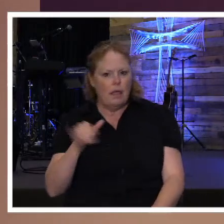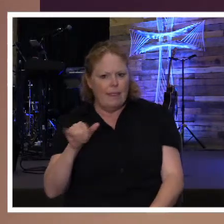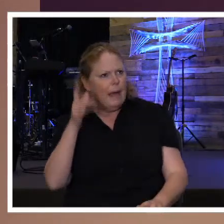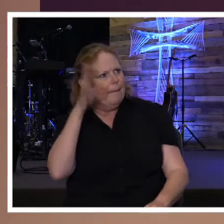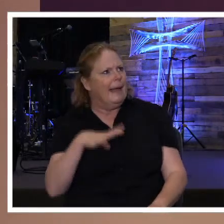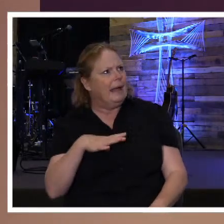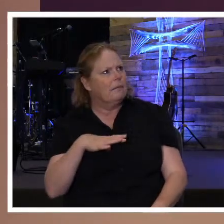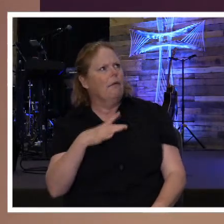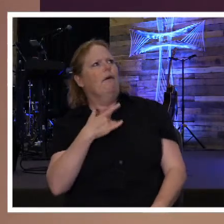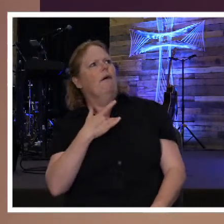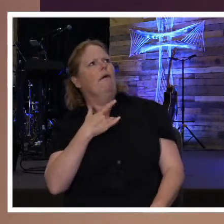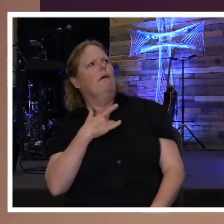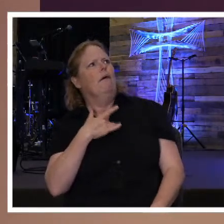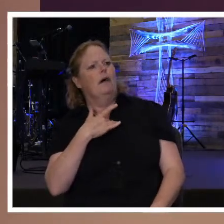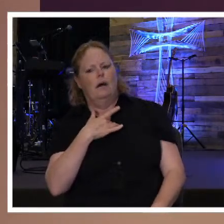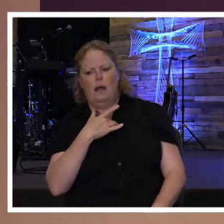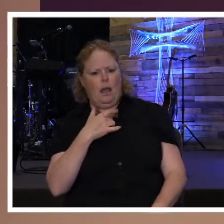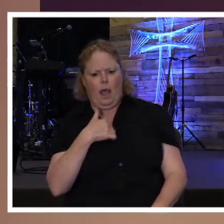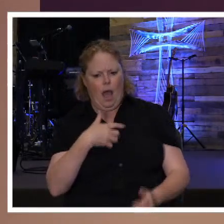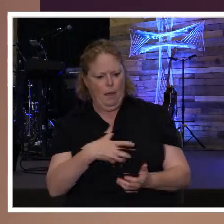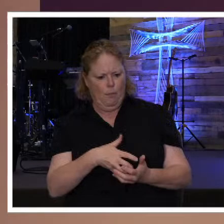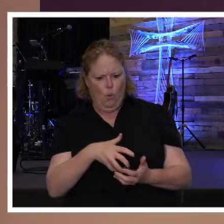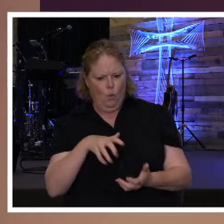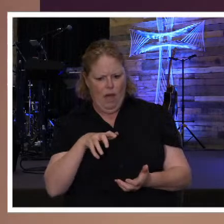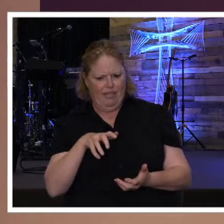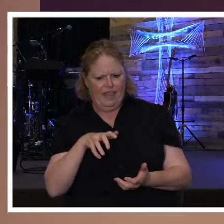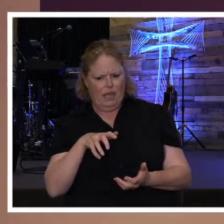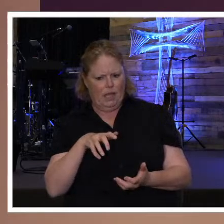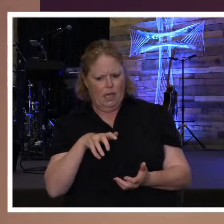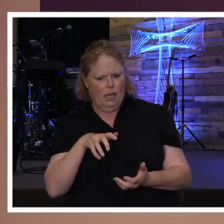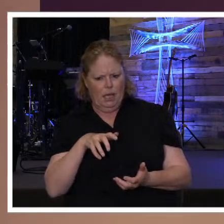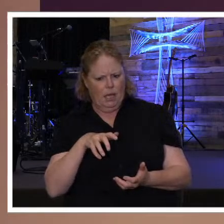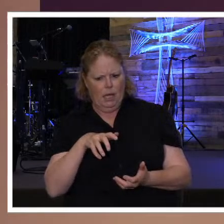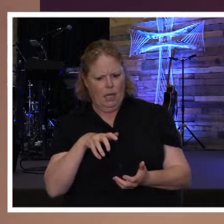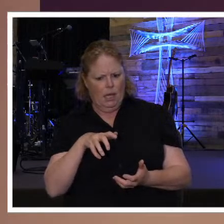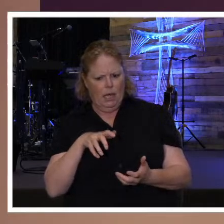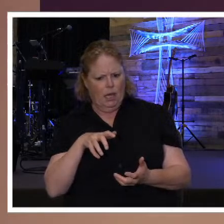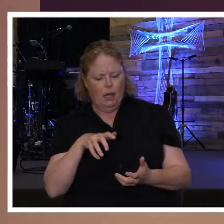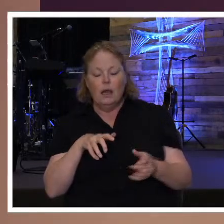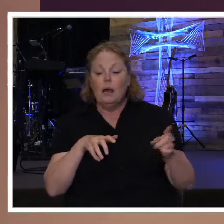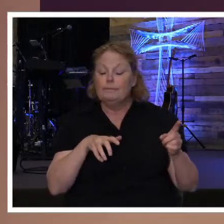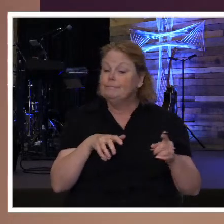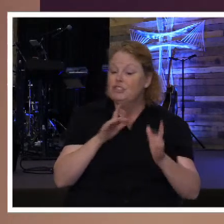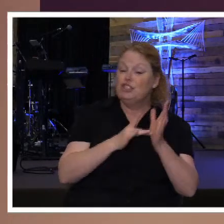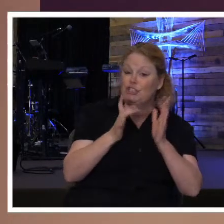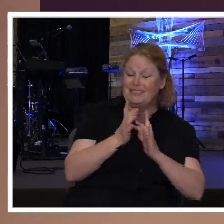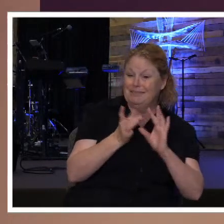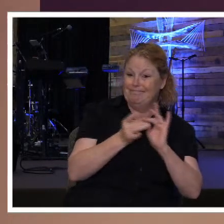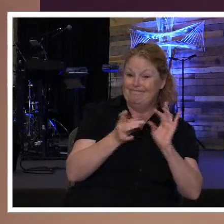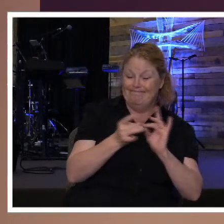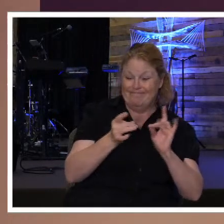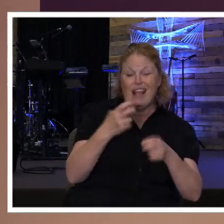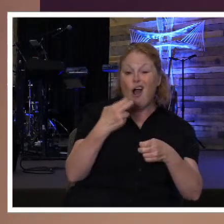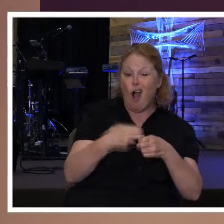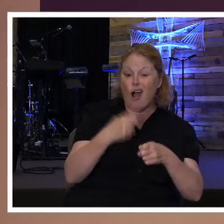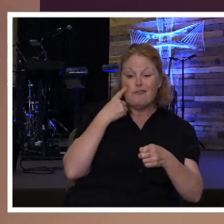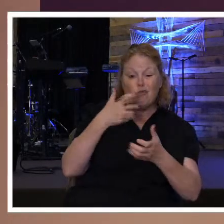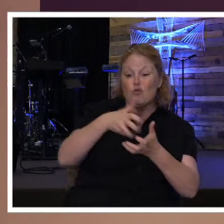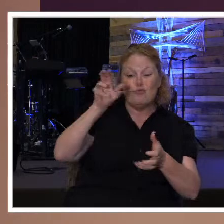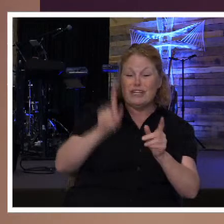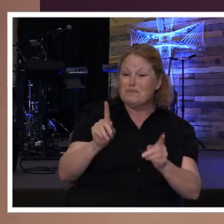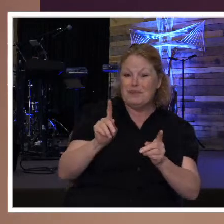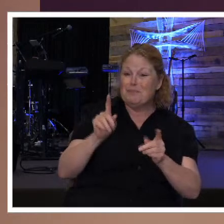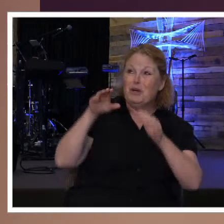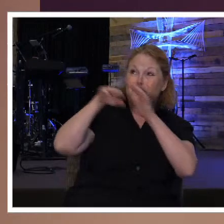wealthy. And Jesus looked at him and said, 'How hard it is for the rich to enter the kingdom of God. Indeed, it's easier for a